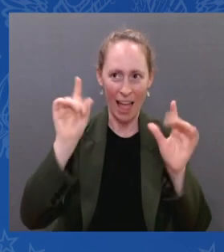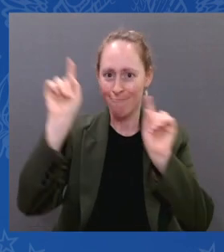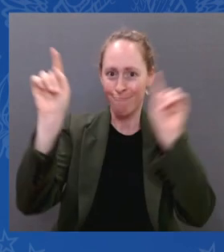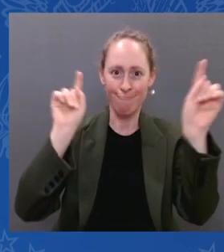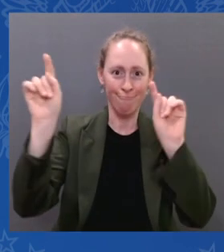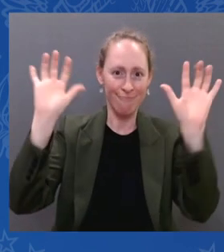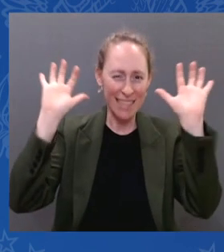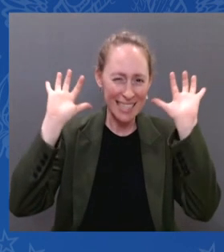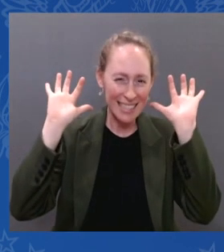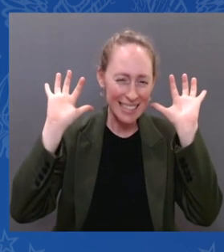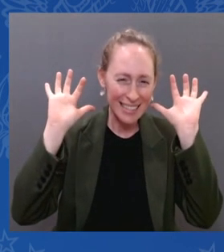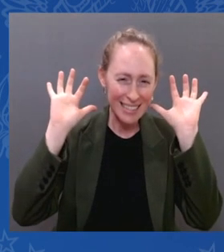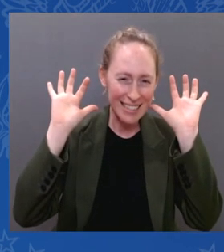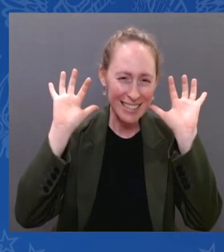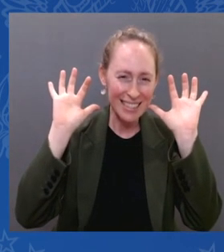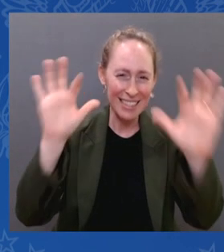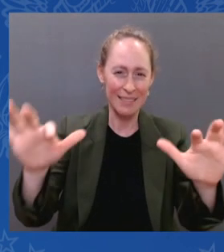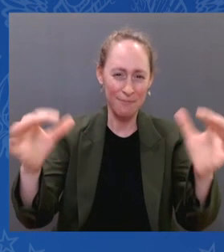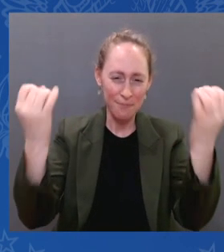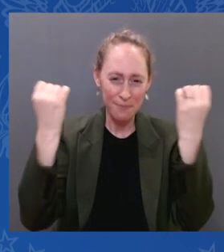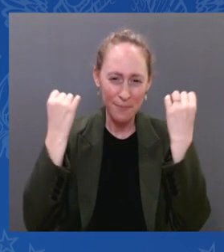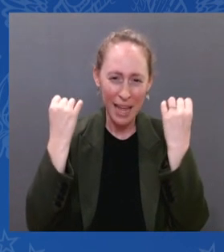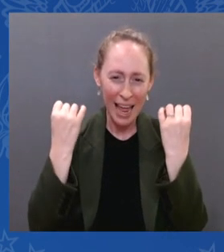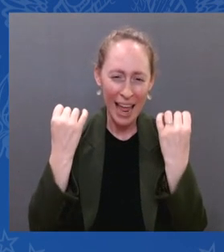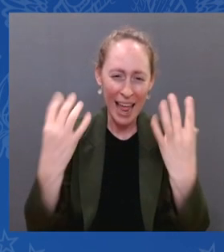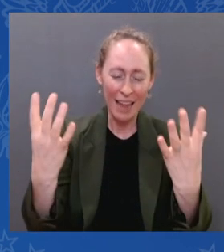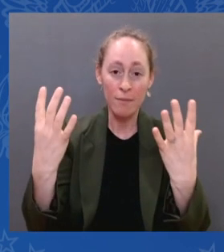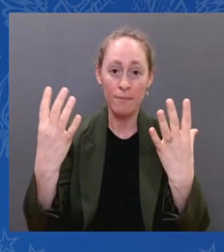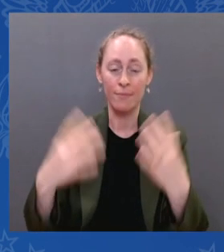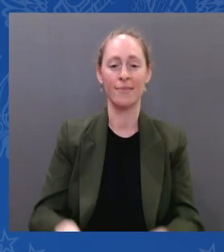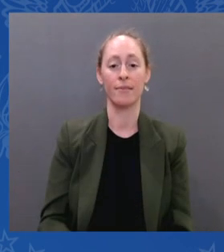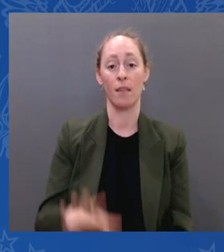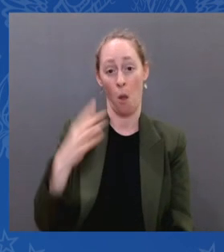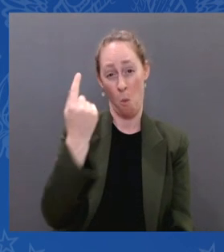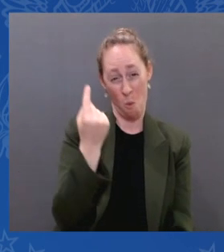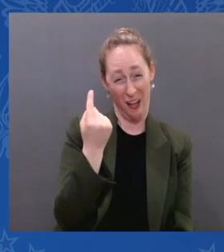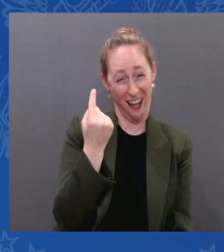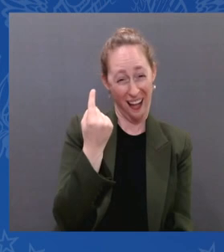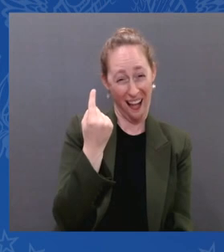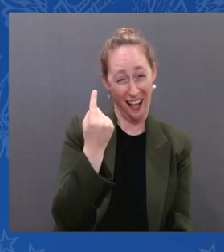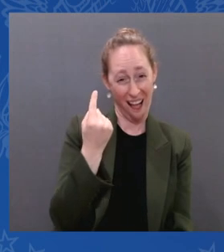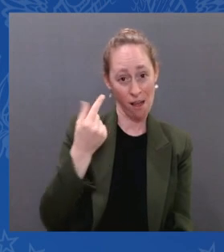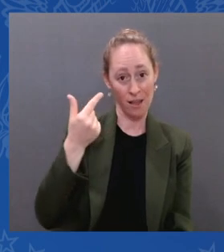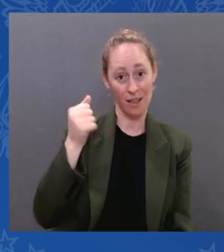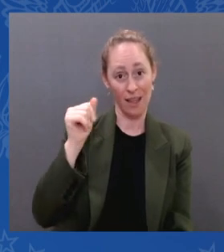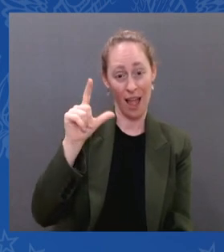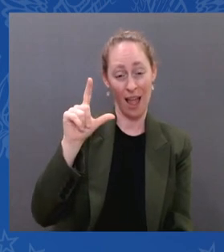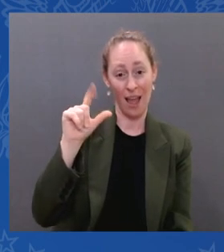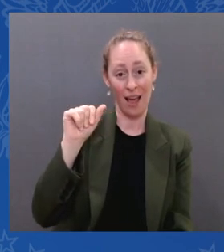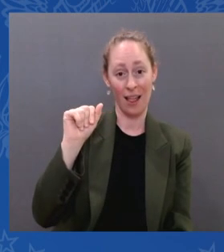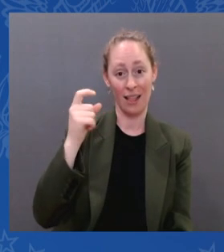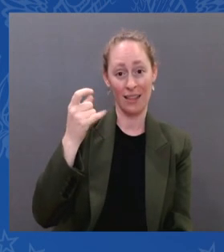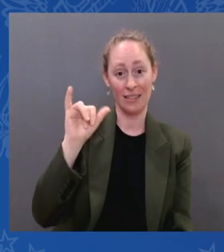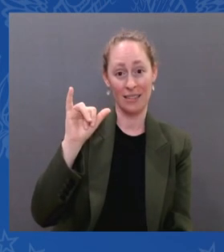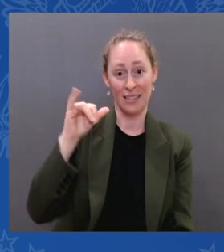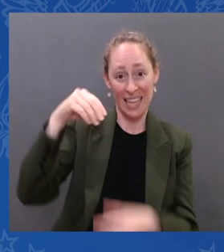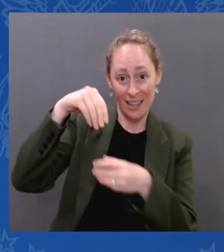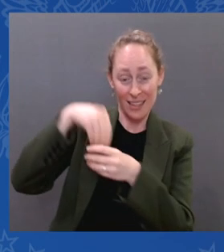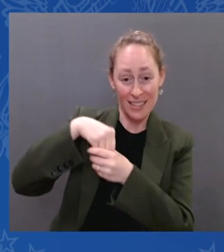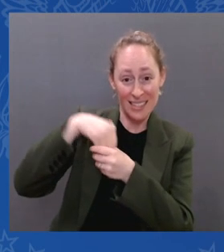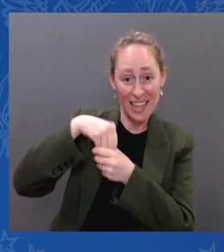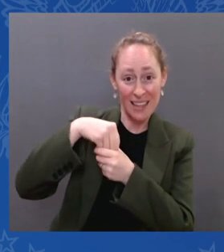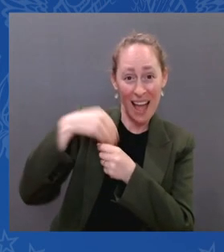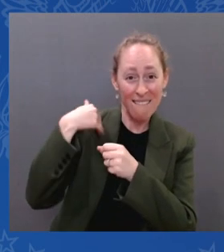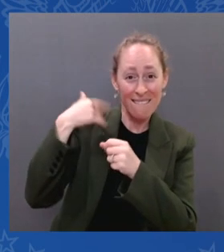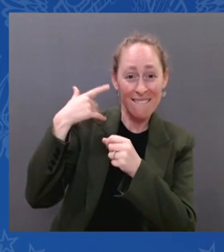suns, and there are billions of galaxies with billions of stars and suns,